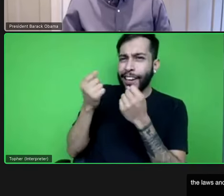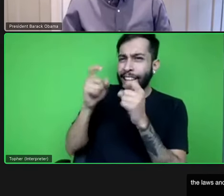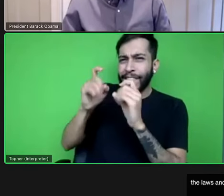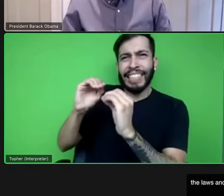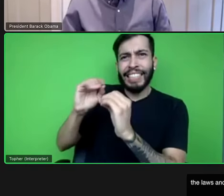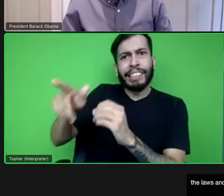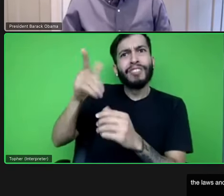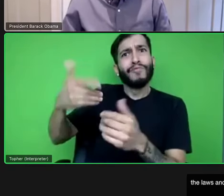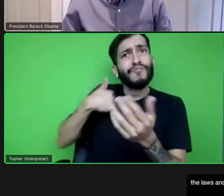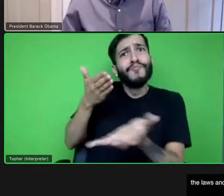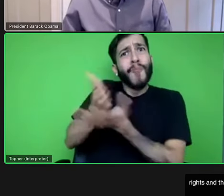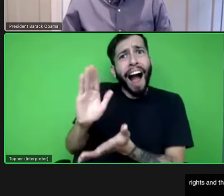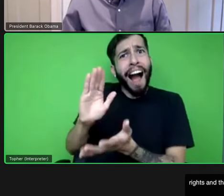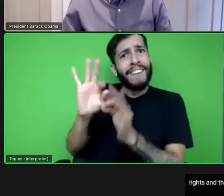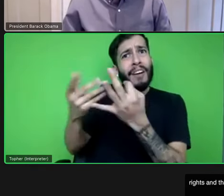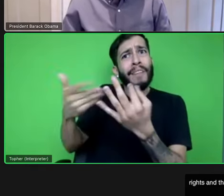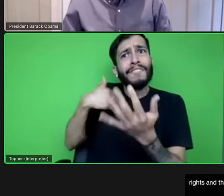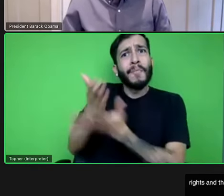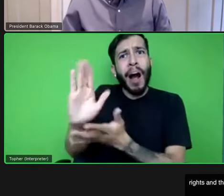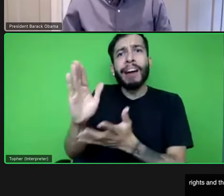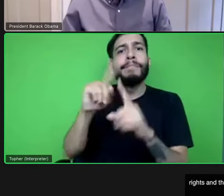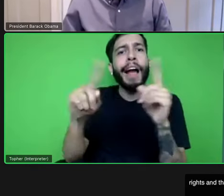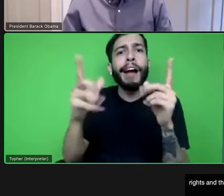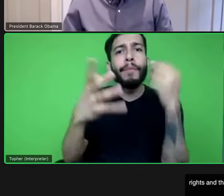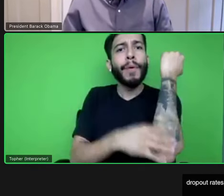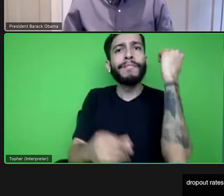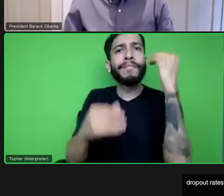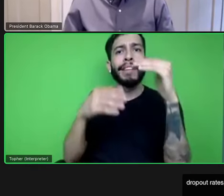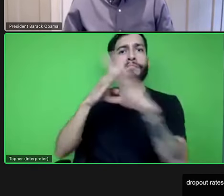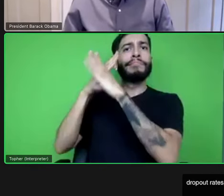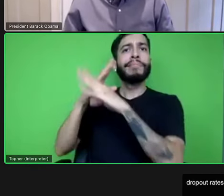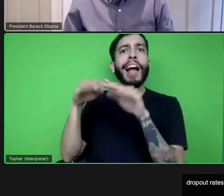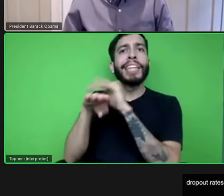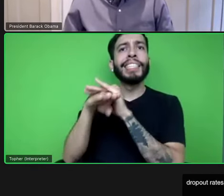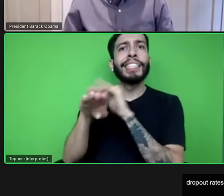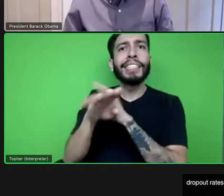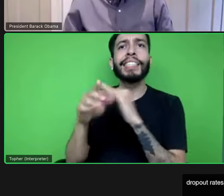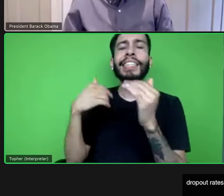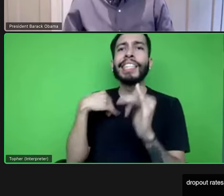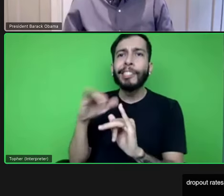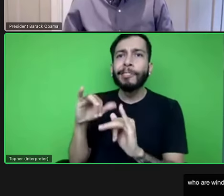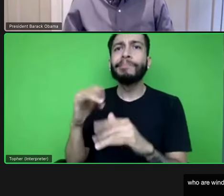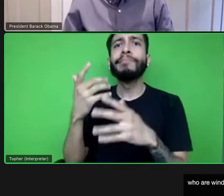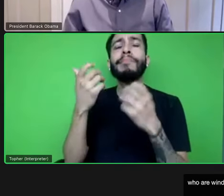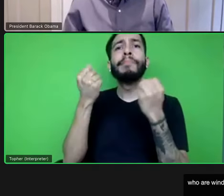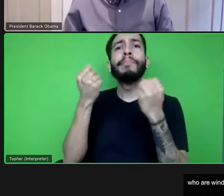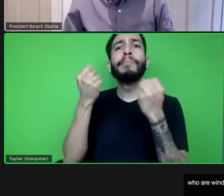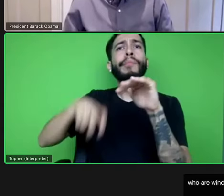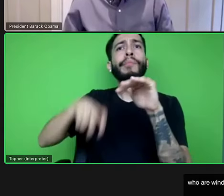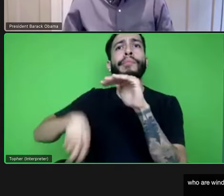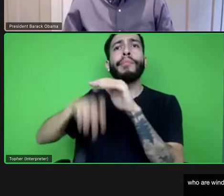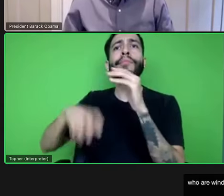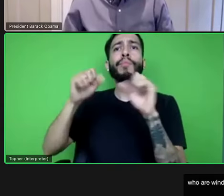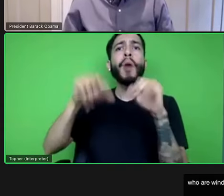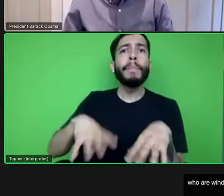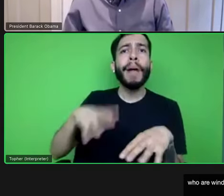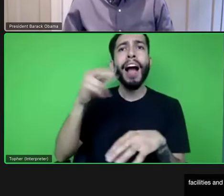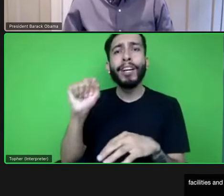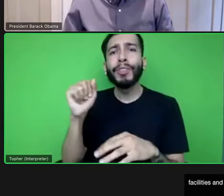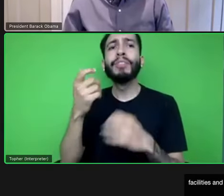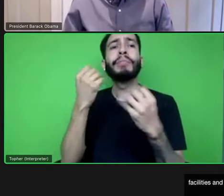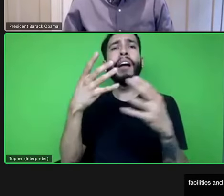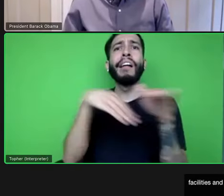rates, more individuals who are winding up in juvenile facilities, and a major problem that organizations that are